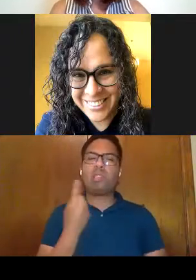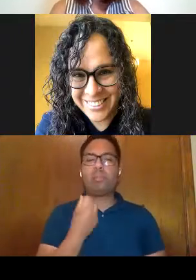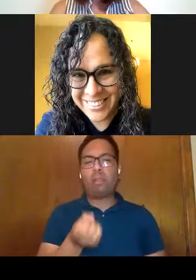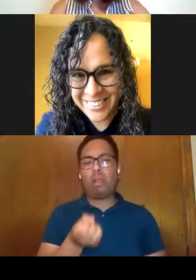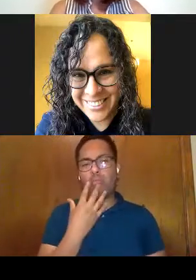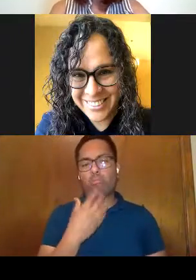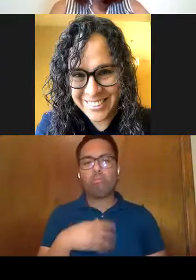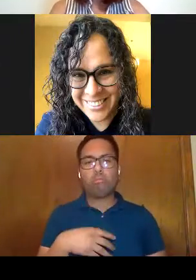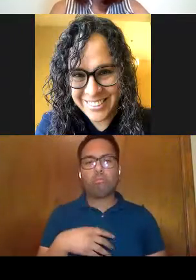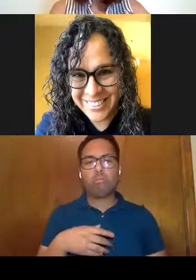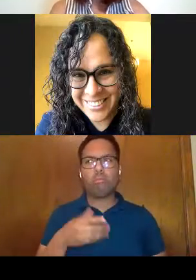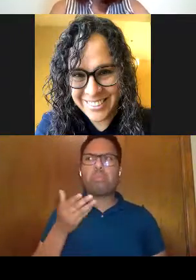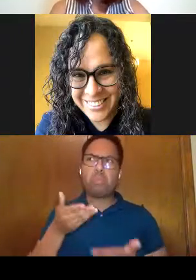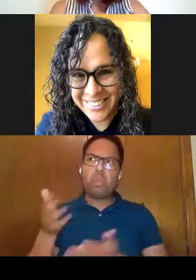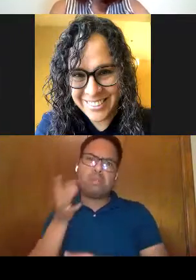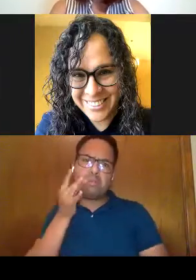there is okay too.